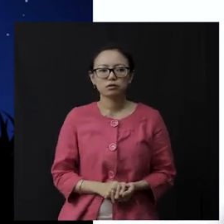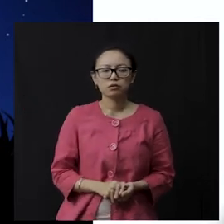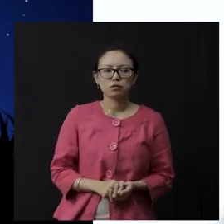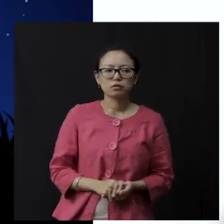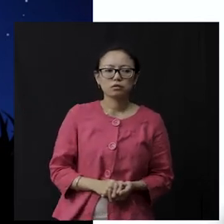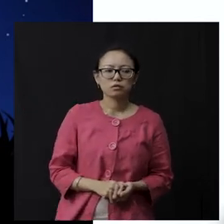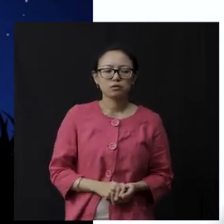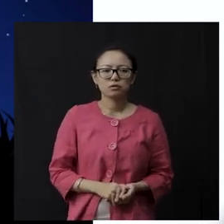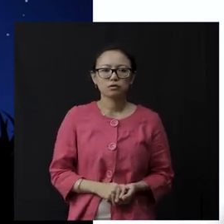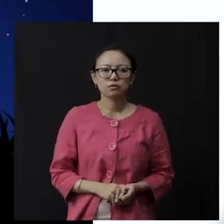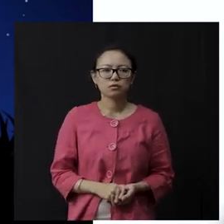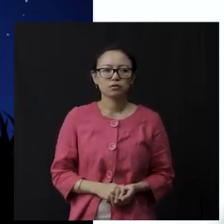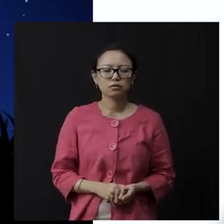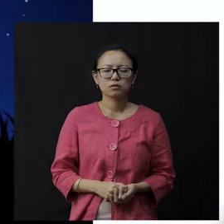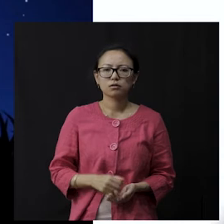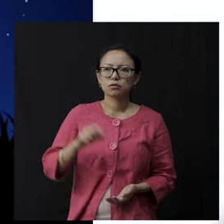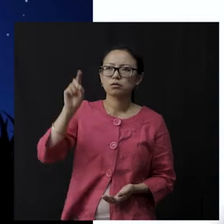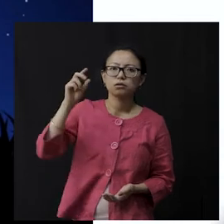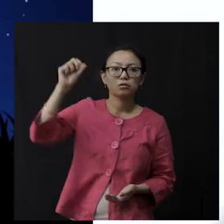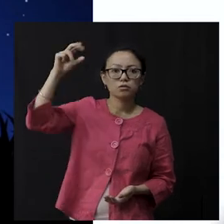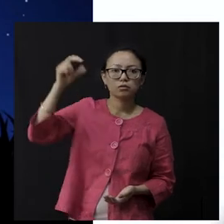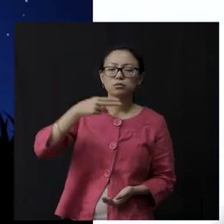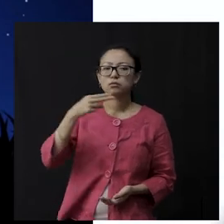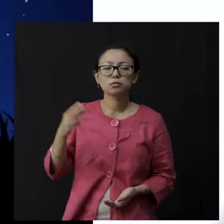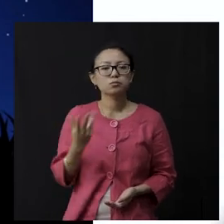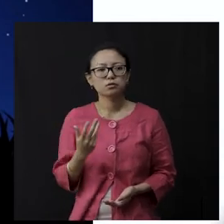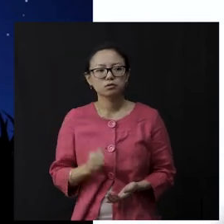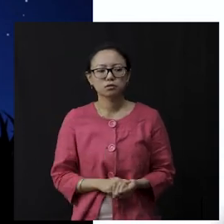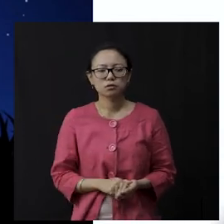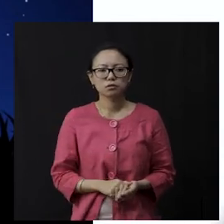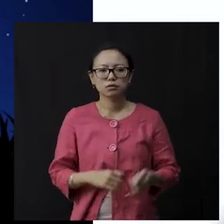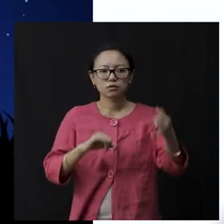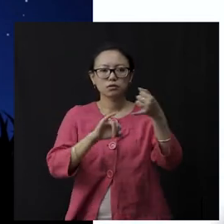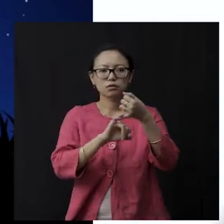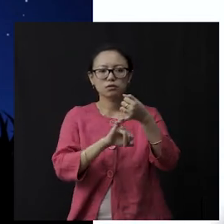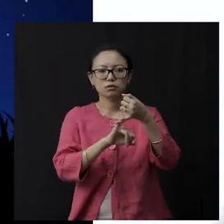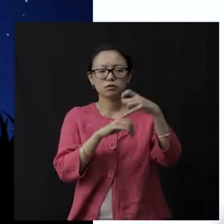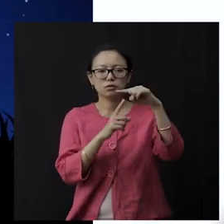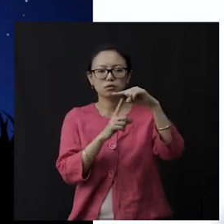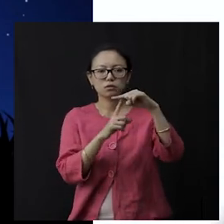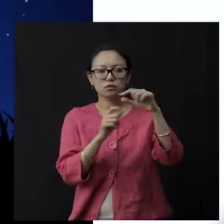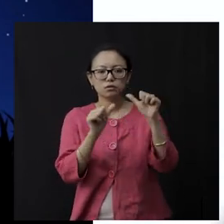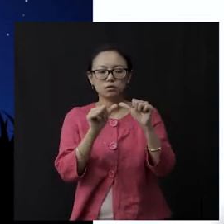called? What are they called, children? Yes, they are called stars.